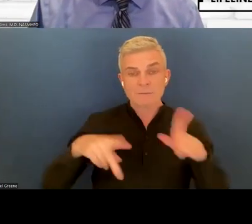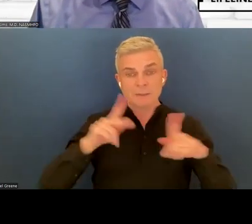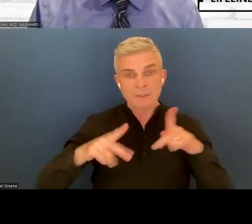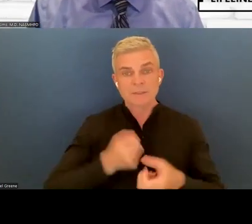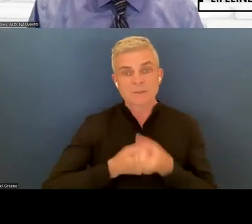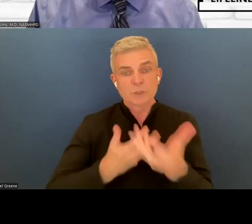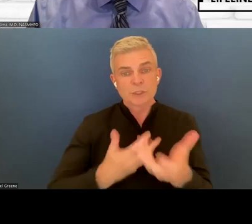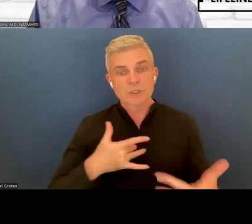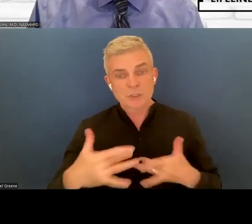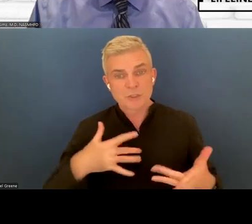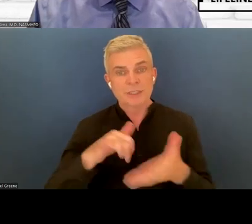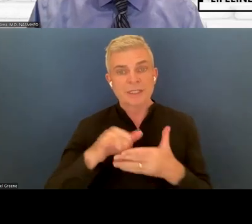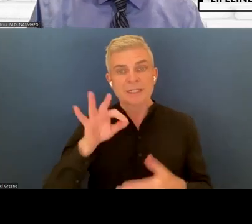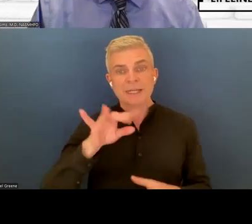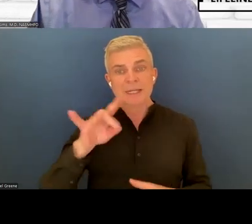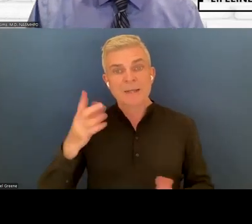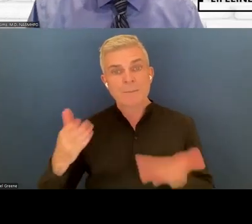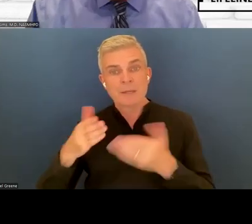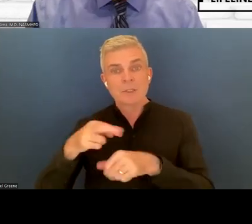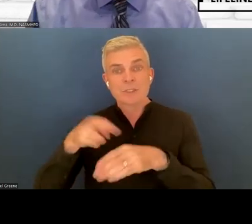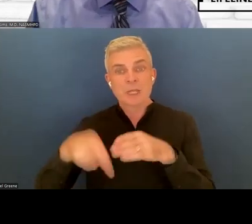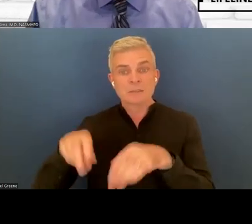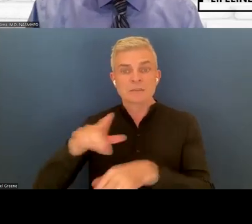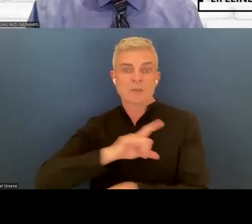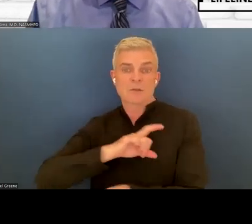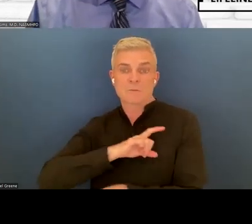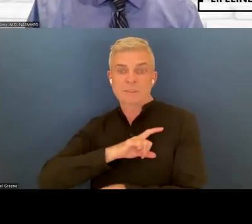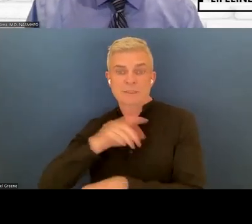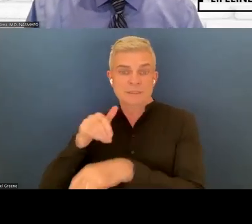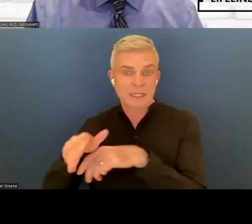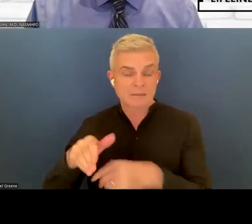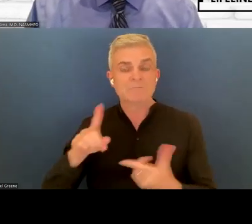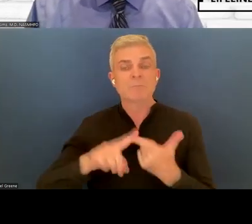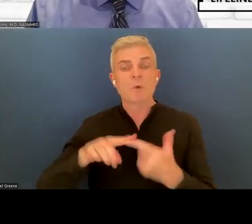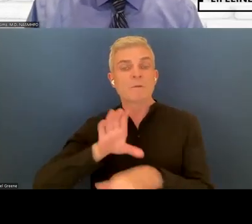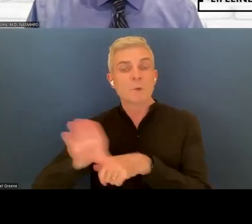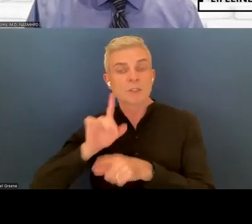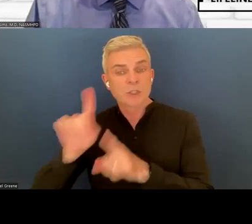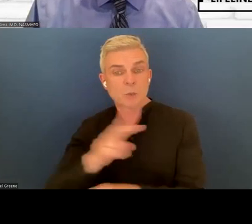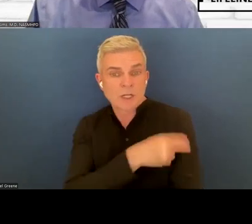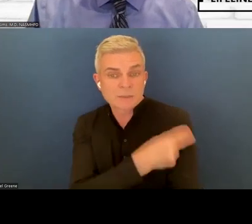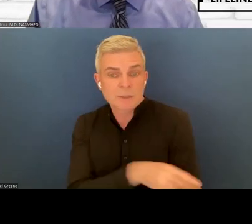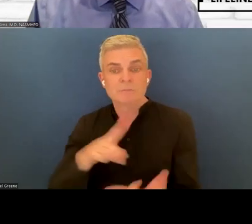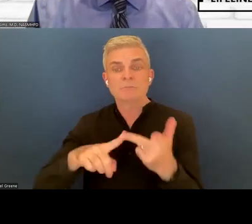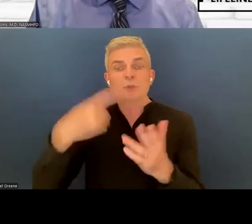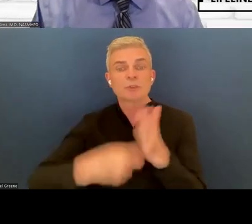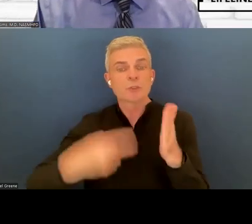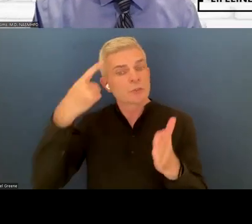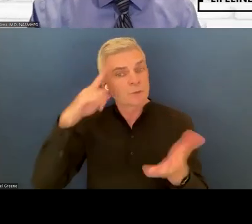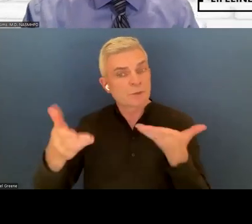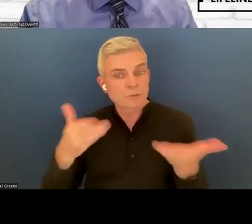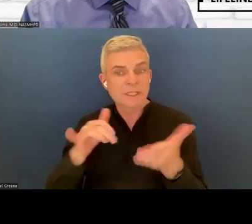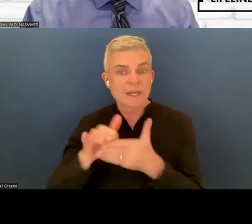result in law enforcement being sent, being forced to go to the hospital, being charged for services that they couldn't afford to pay, or